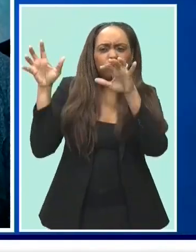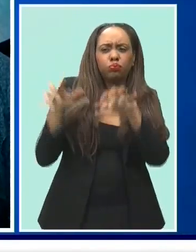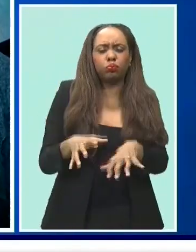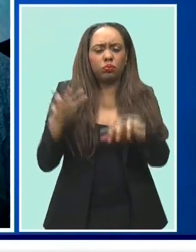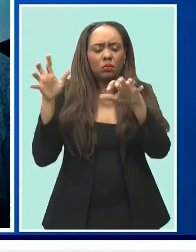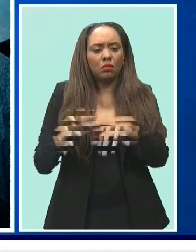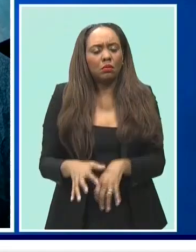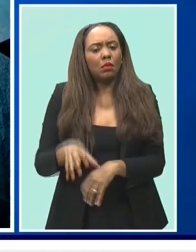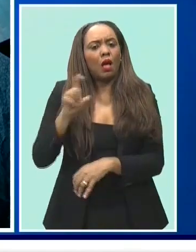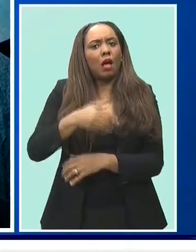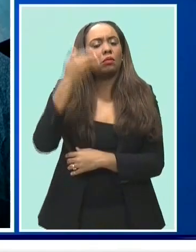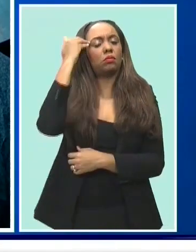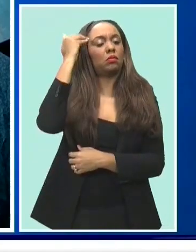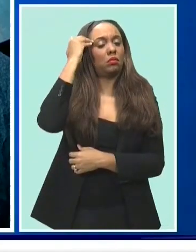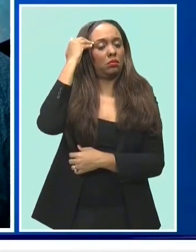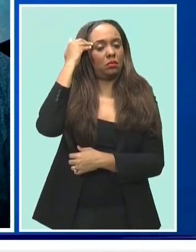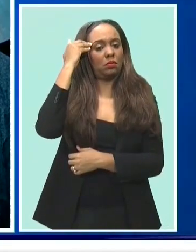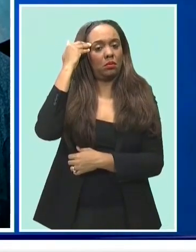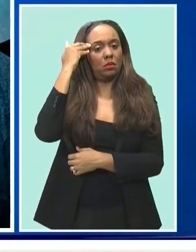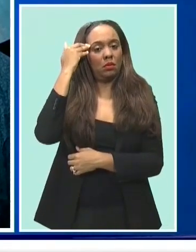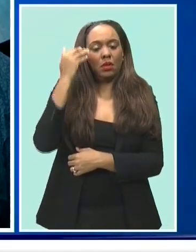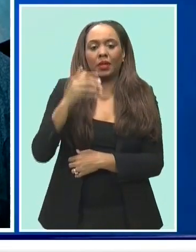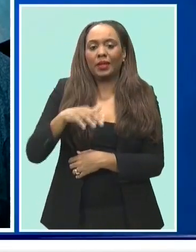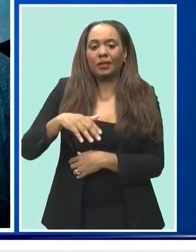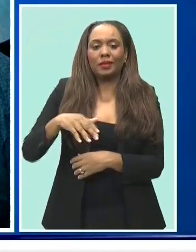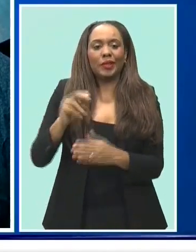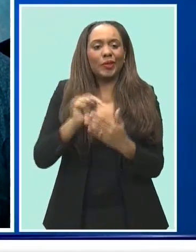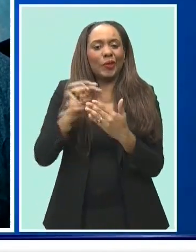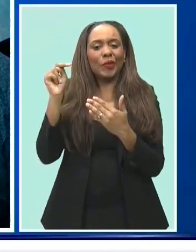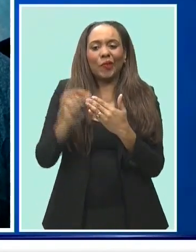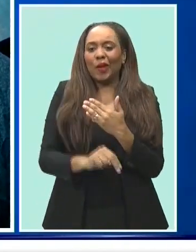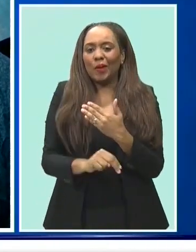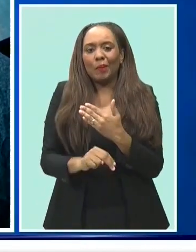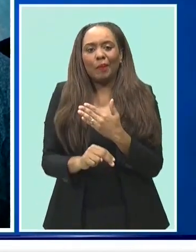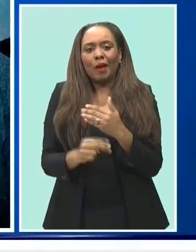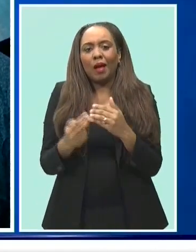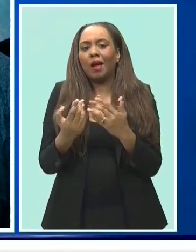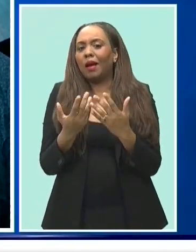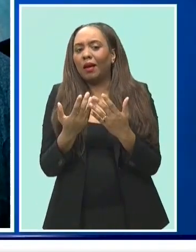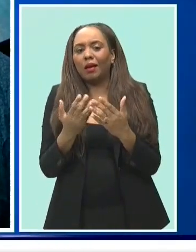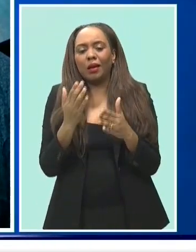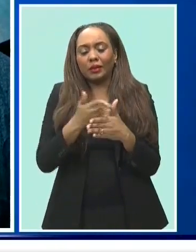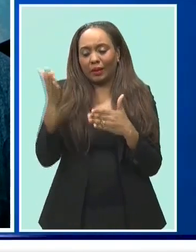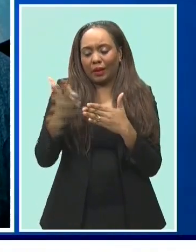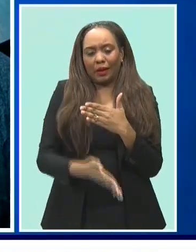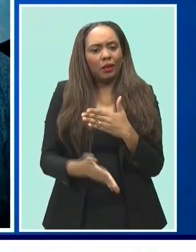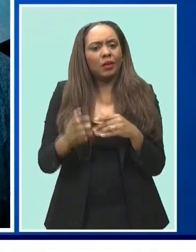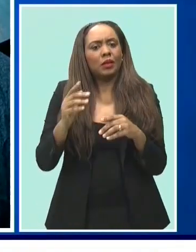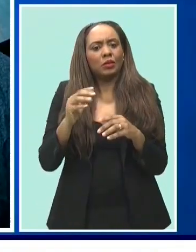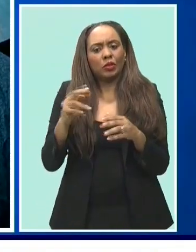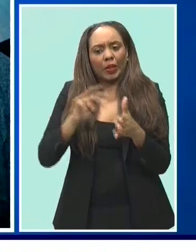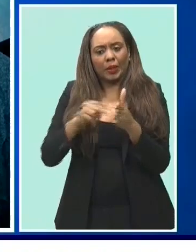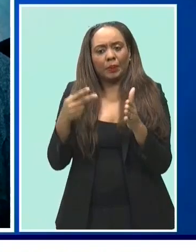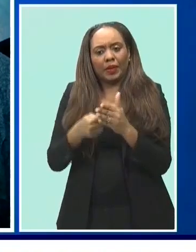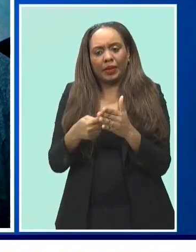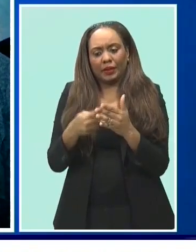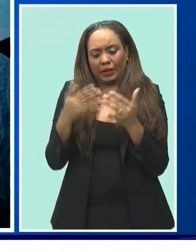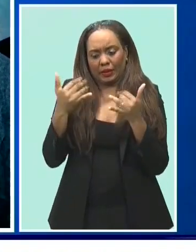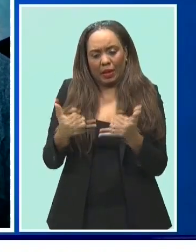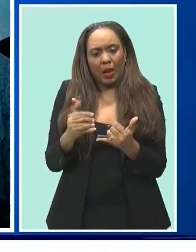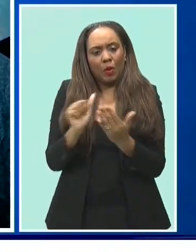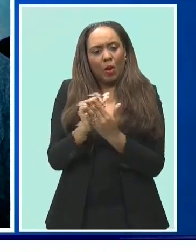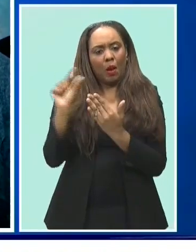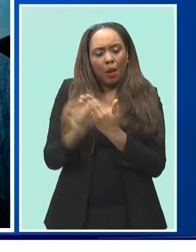be conscious that we are not yet at November 30th, which is the end of the hurricane season. Indeed, we still